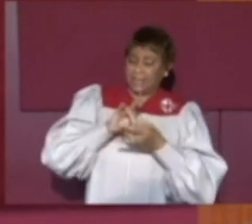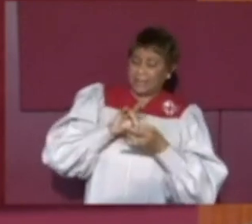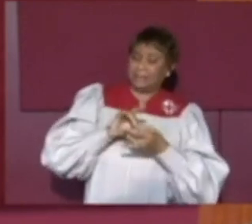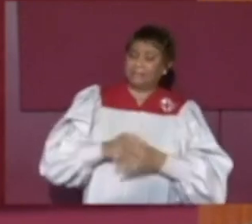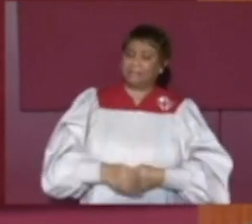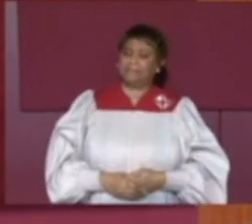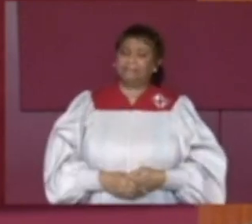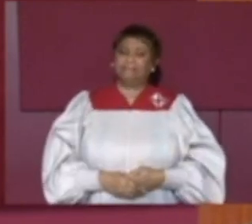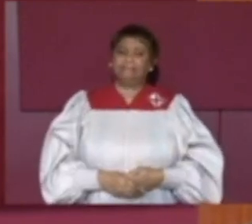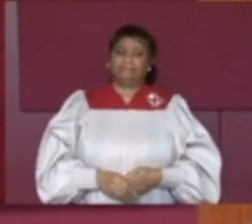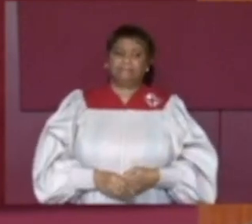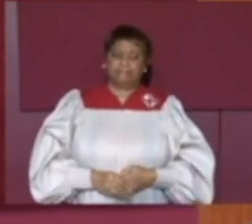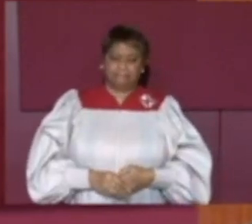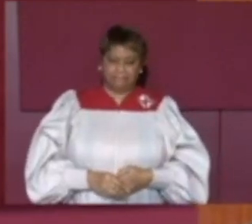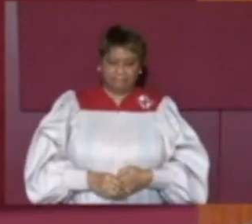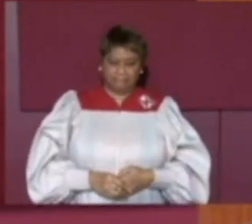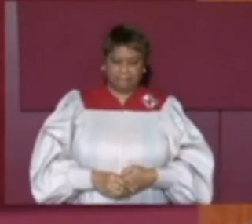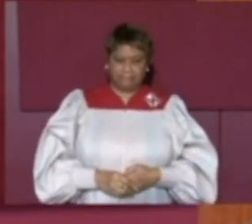Listen,